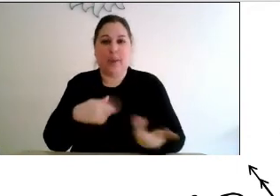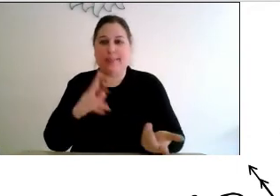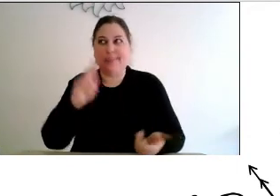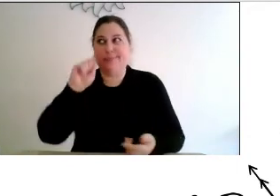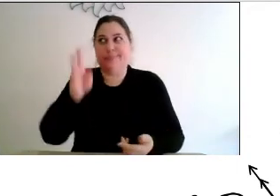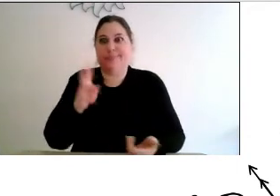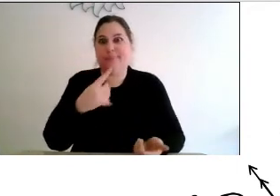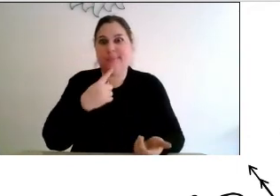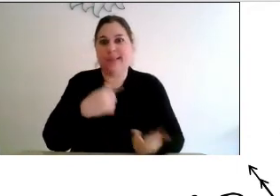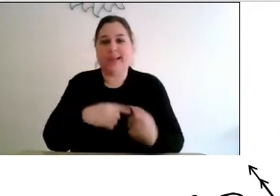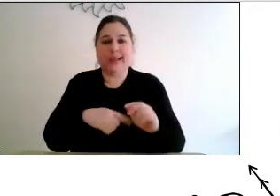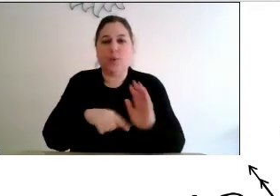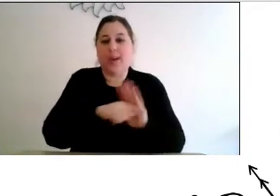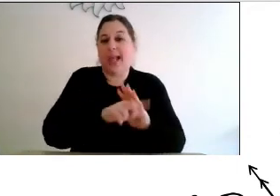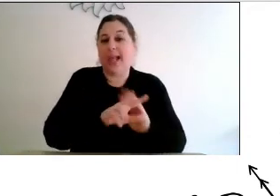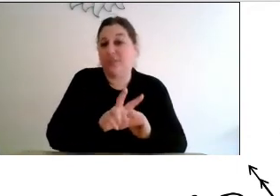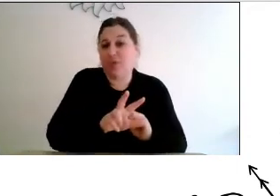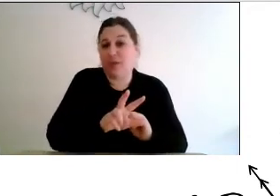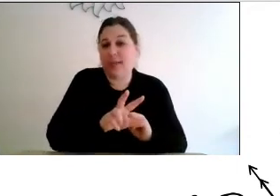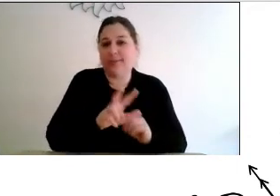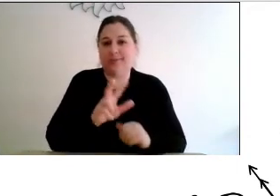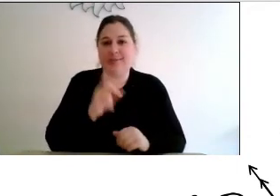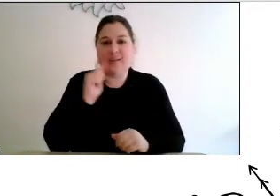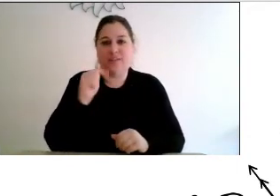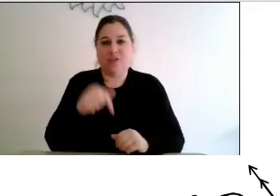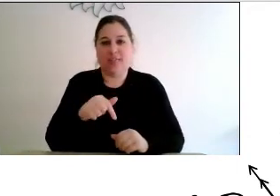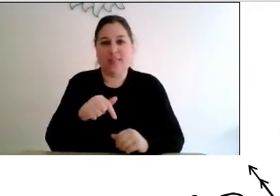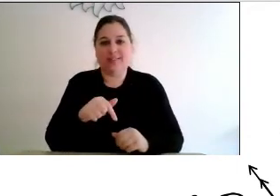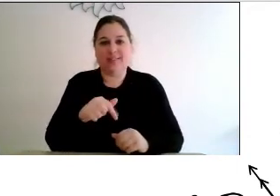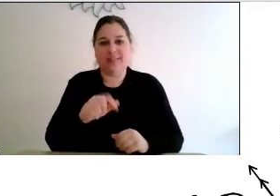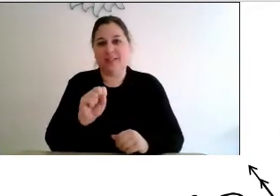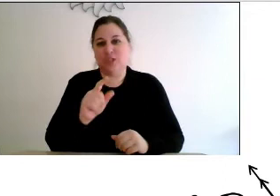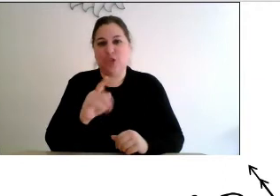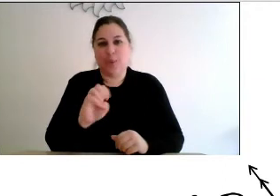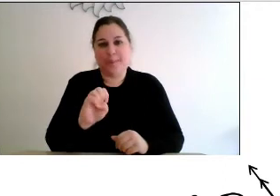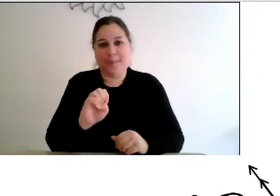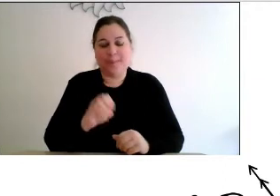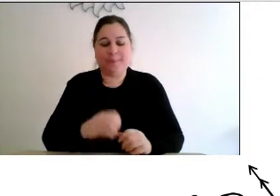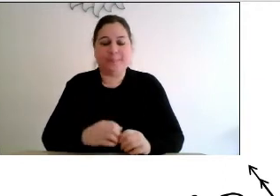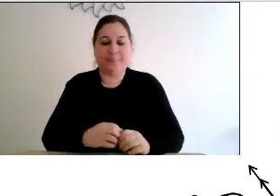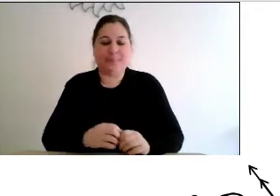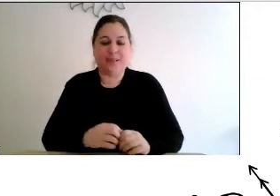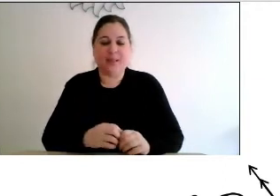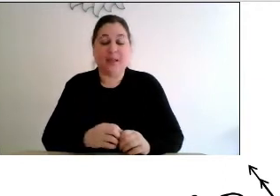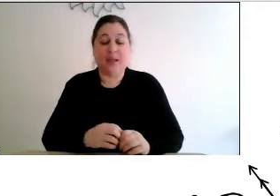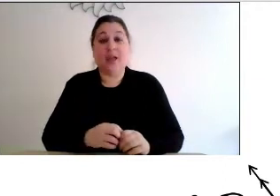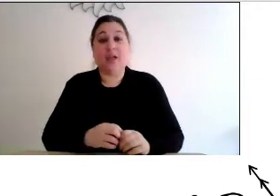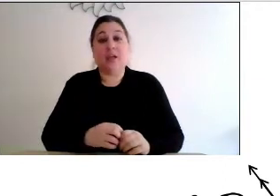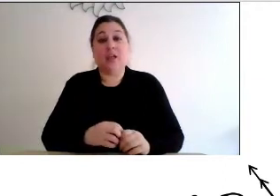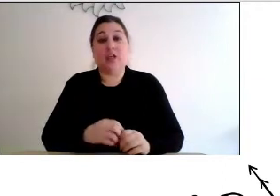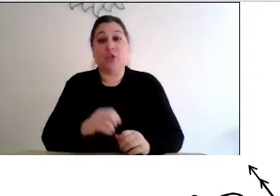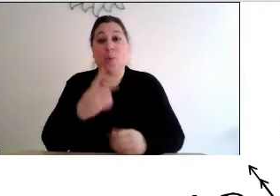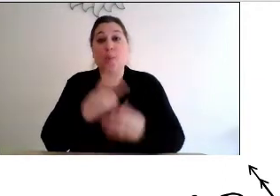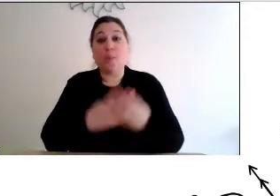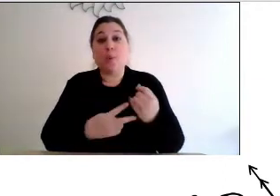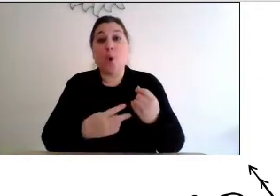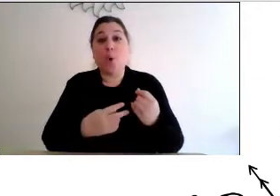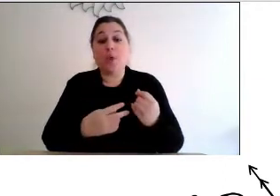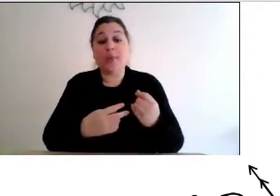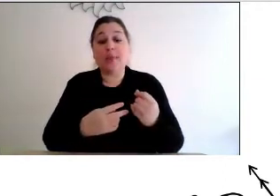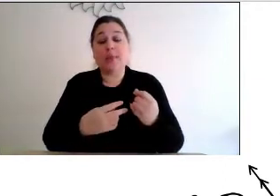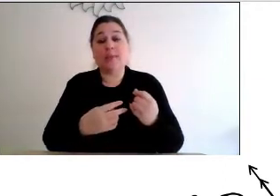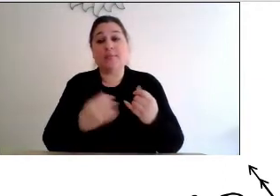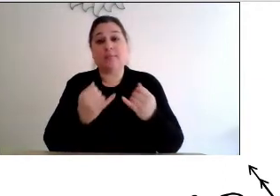So -3, it has to be the same. Okay, the same slope, but also the same y-intercept because they cross at the same exact